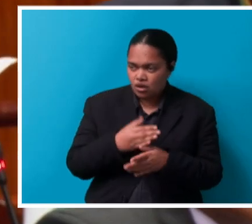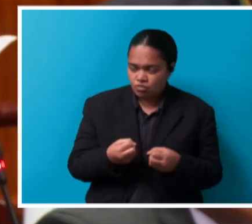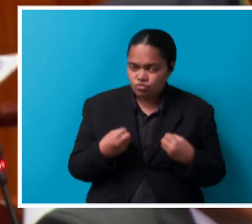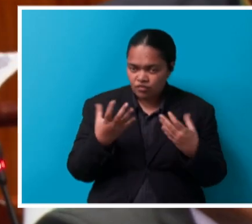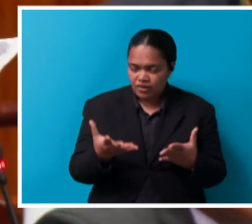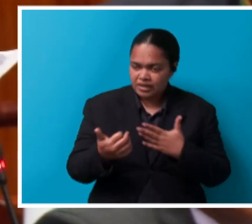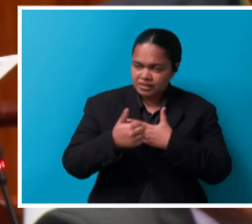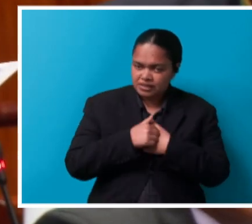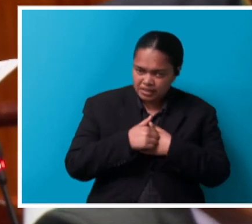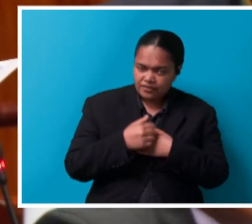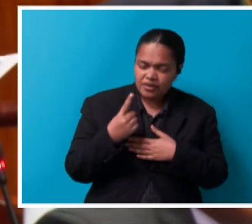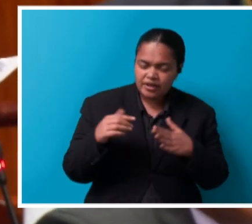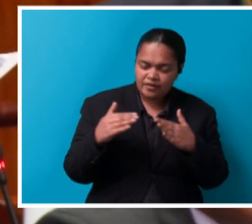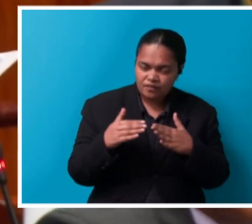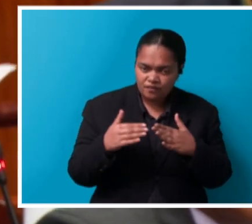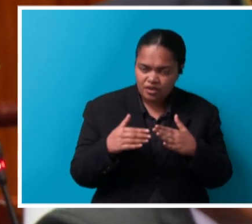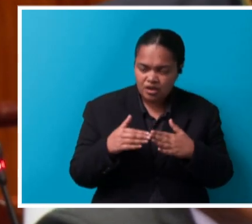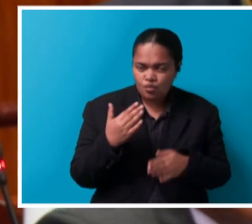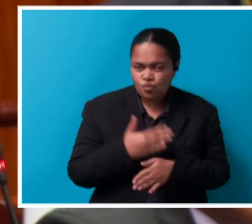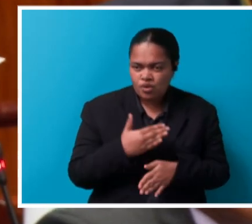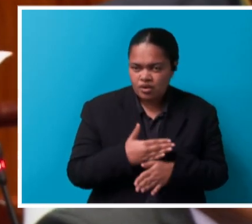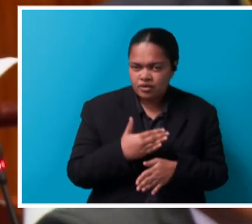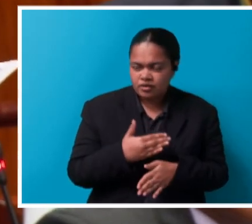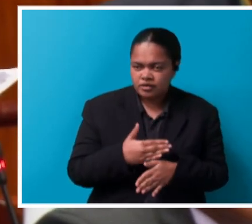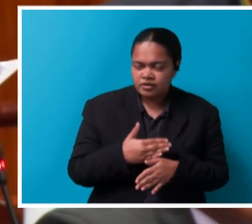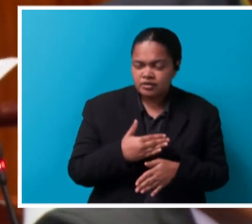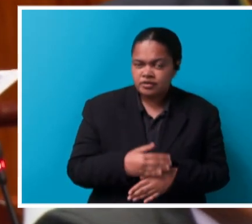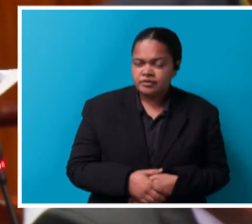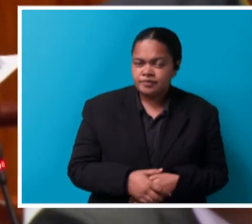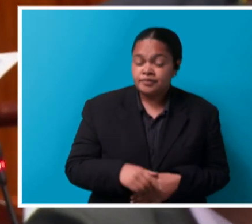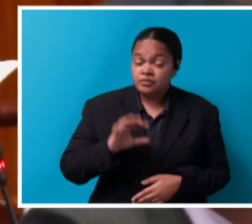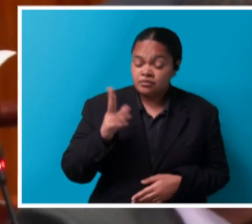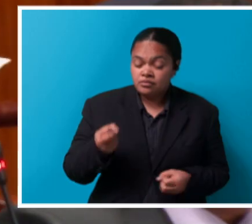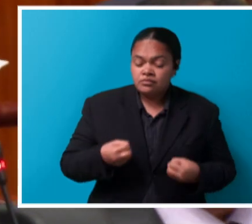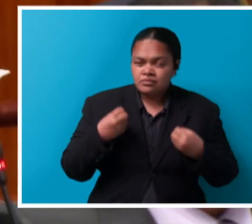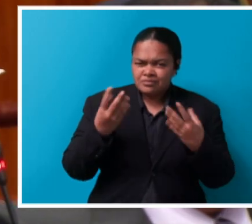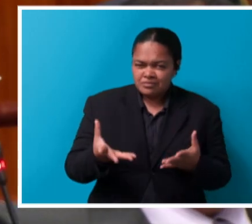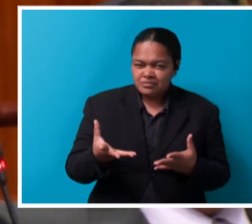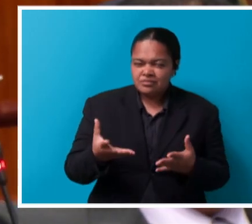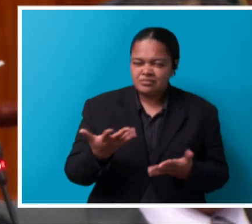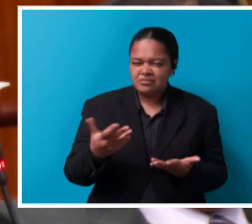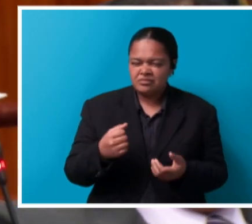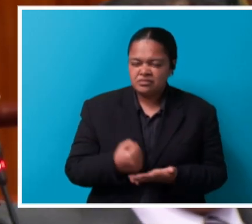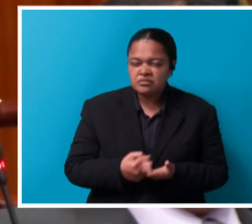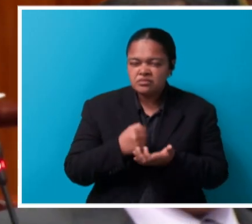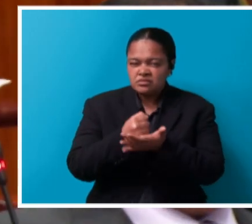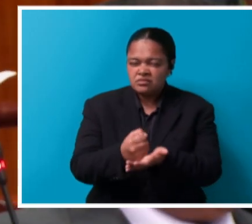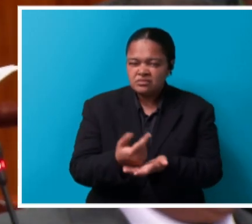safe and fair working and living conditions. They provide on-the-ground support to